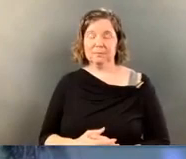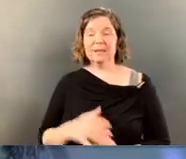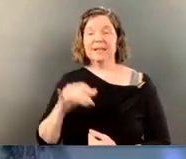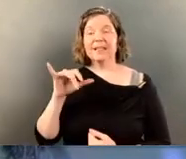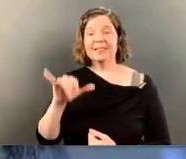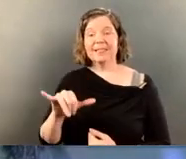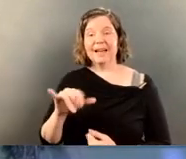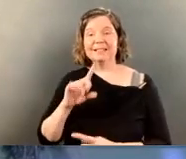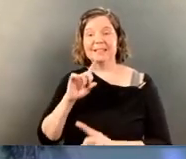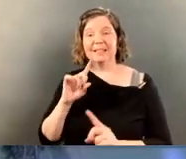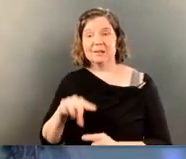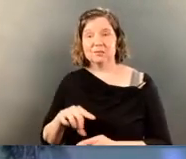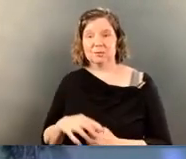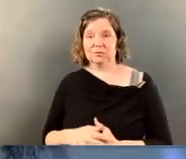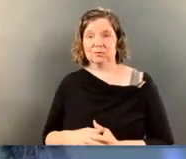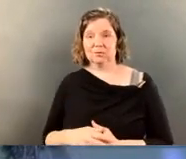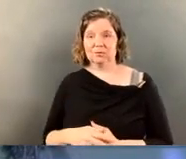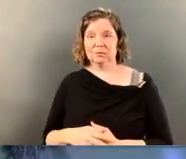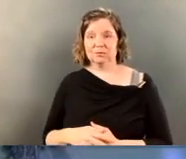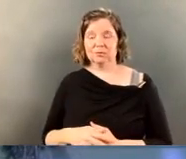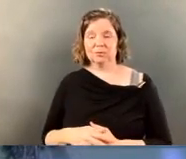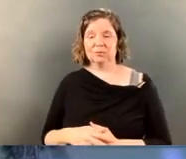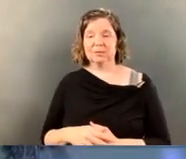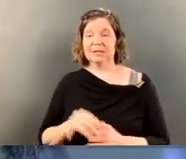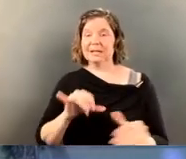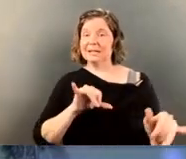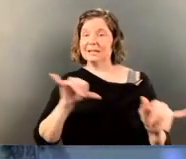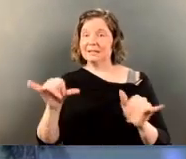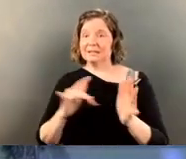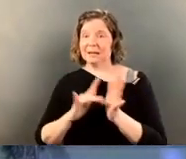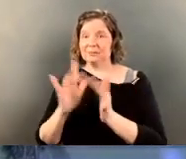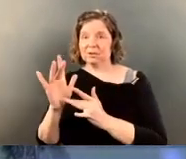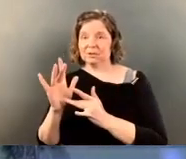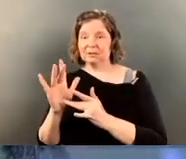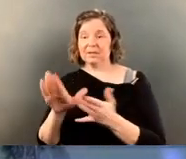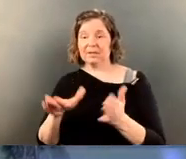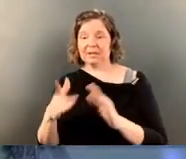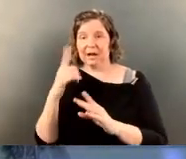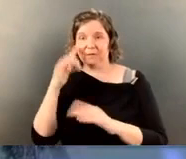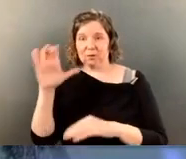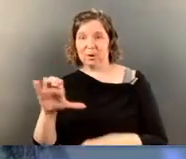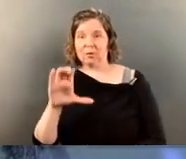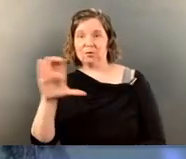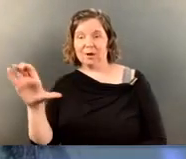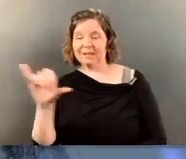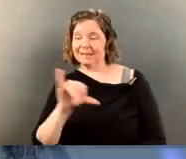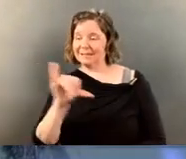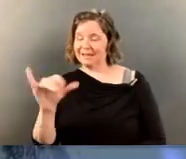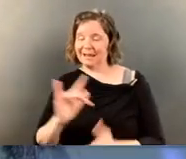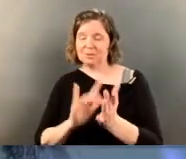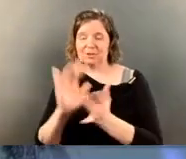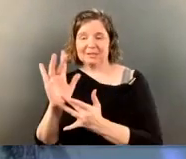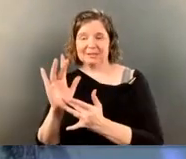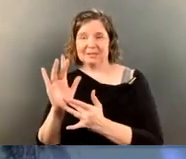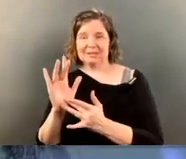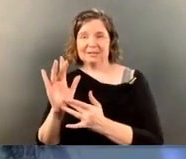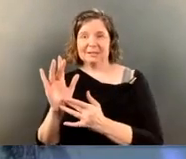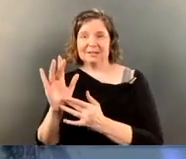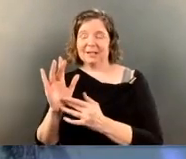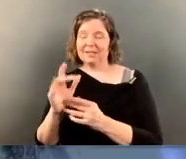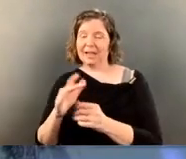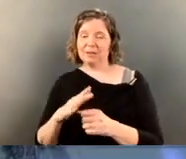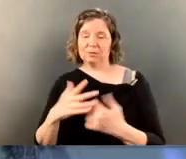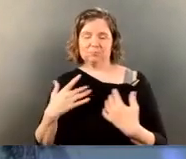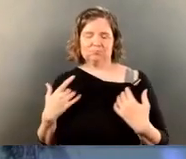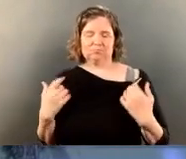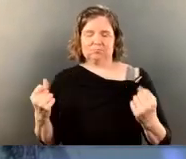That's the answer. Is the same Jesus that died for you on a cross, the same Jesus that came boldly out